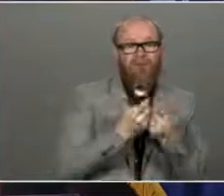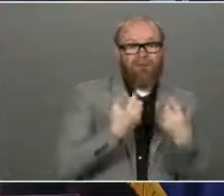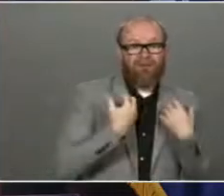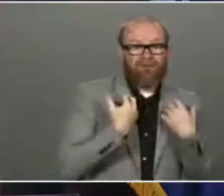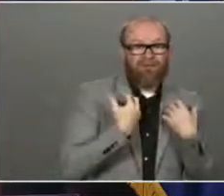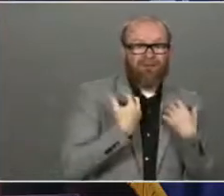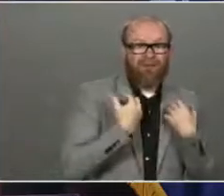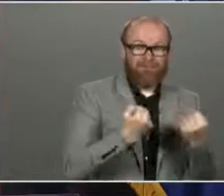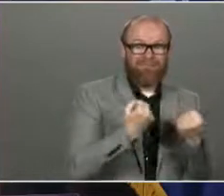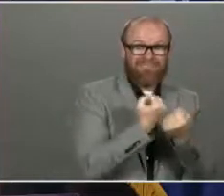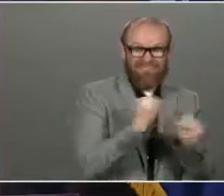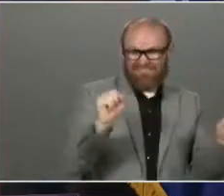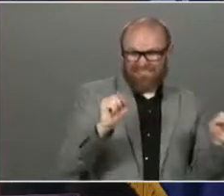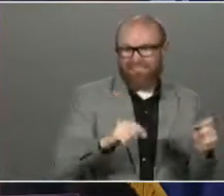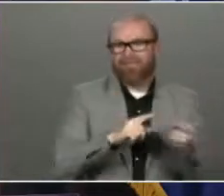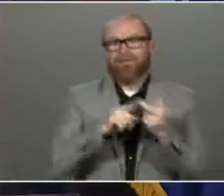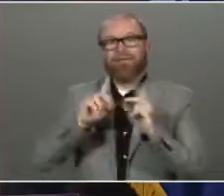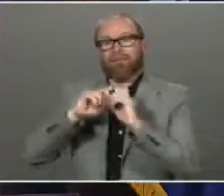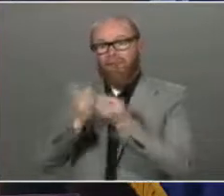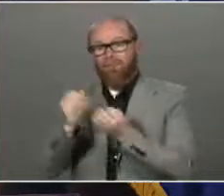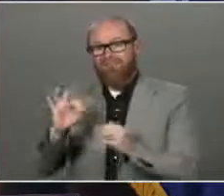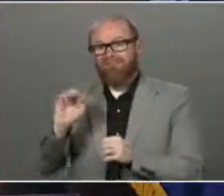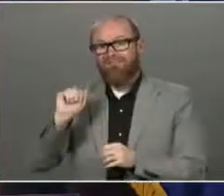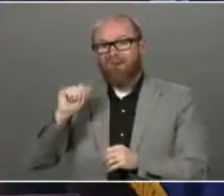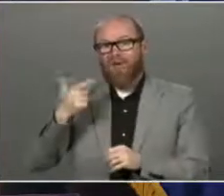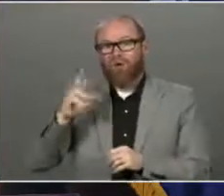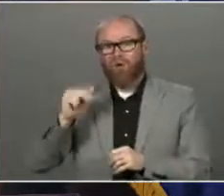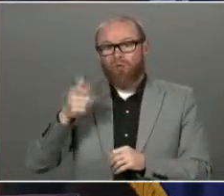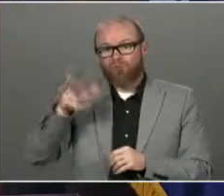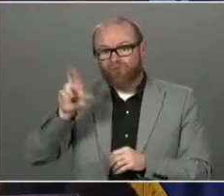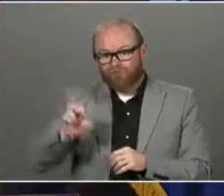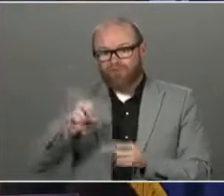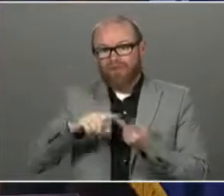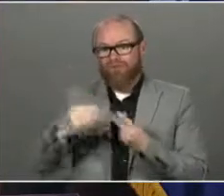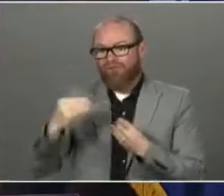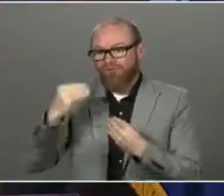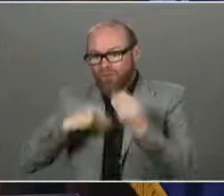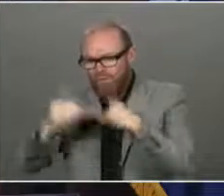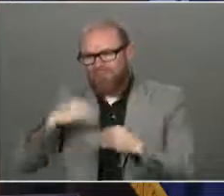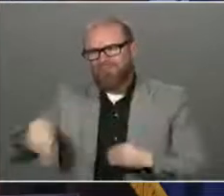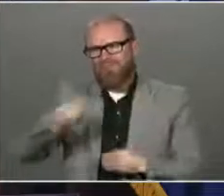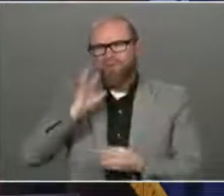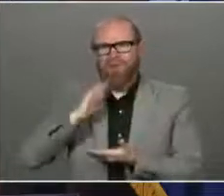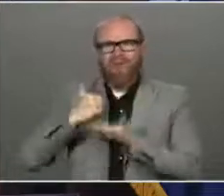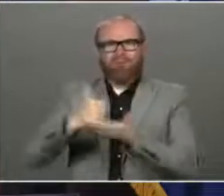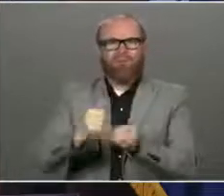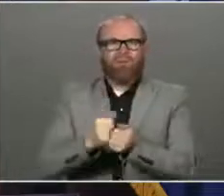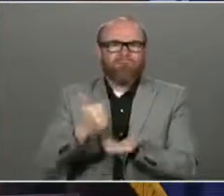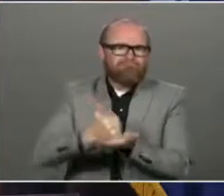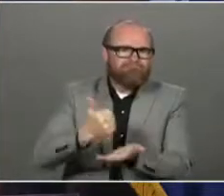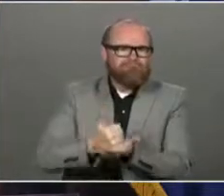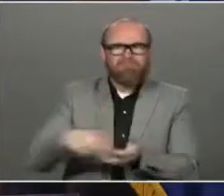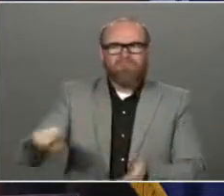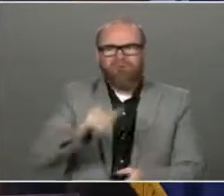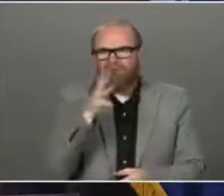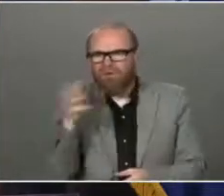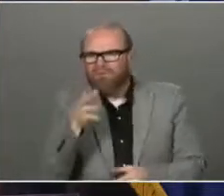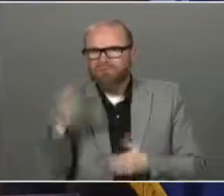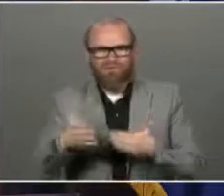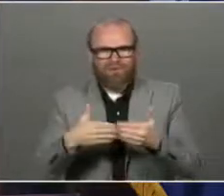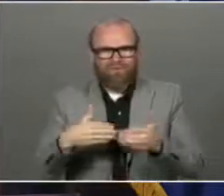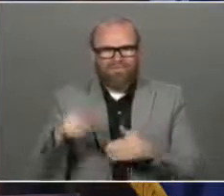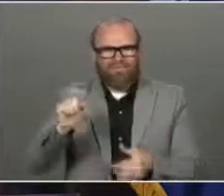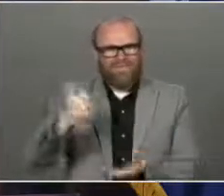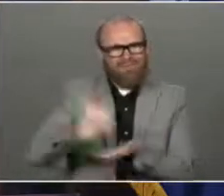Resources, and the Department of Agriculture and Food will coordinate aid, assistance, and relief. Last summer, I asked Utahns to pray